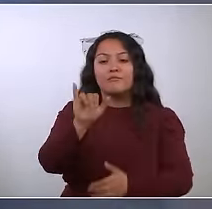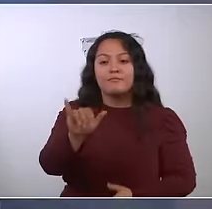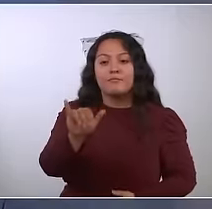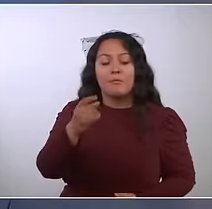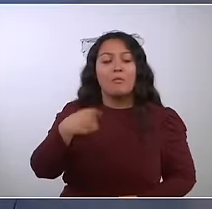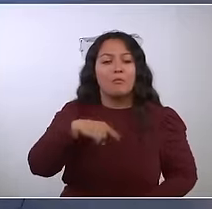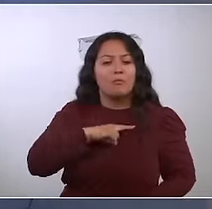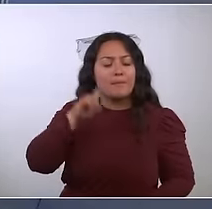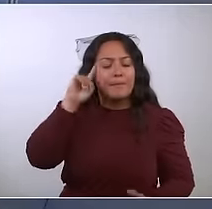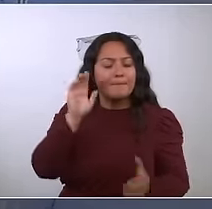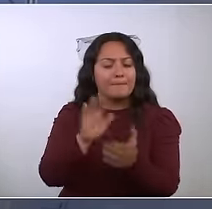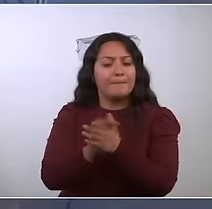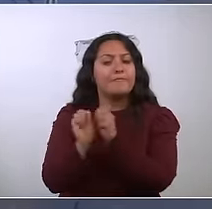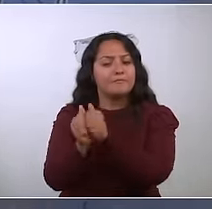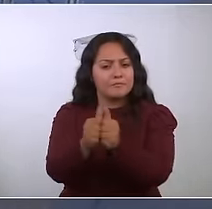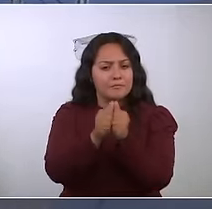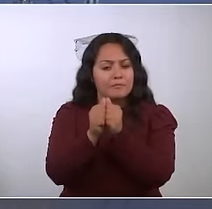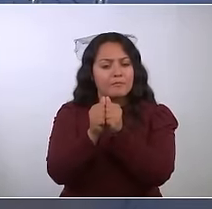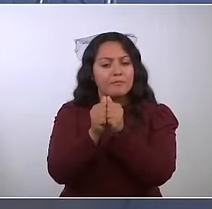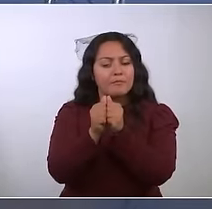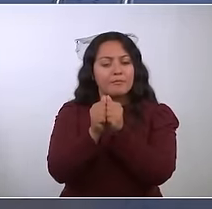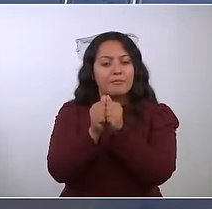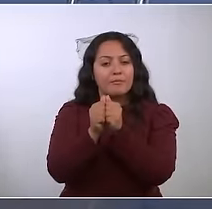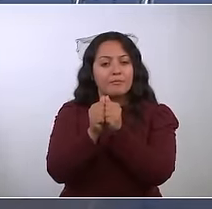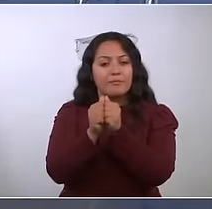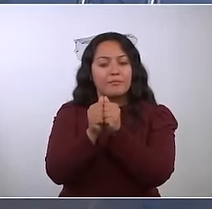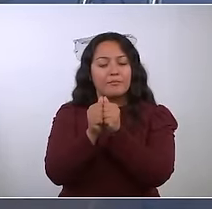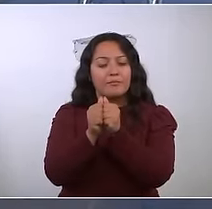That believes with me. Que cree conmigo.